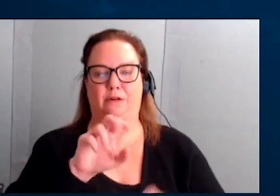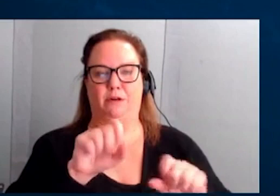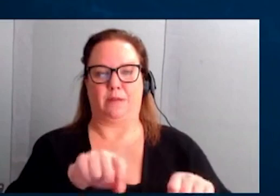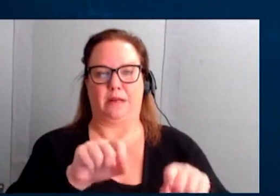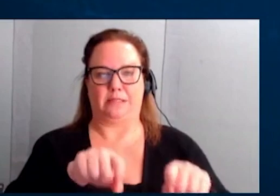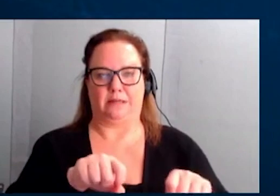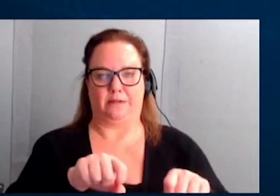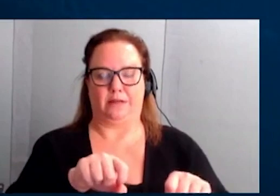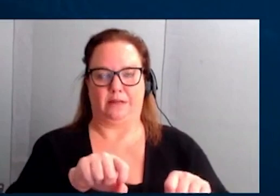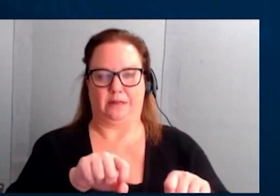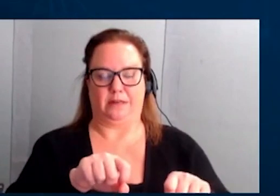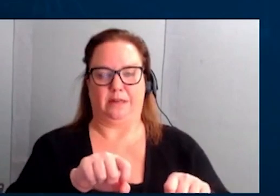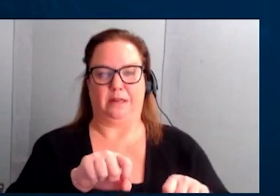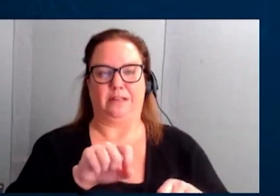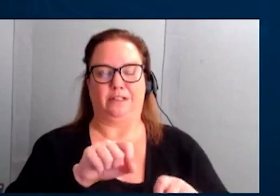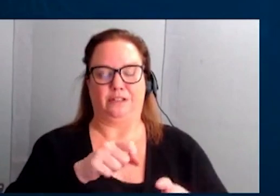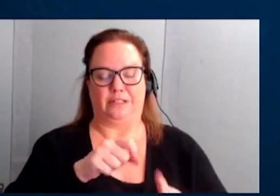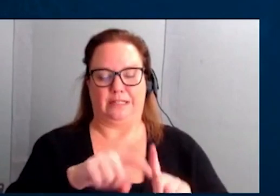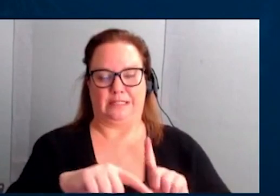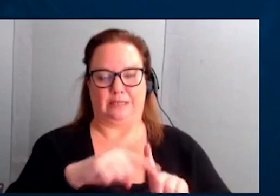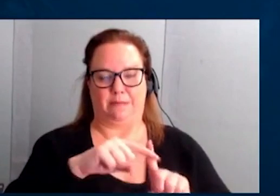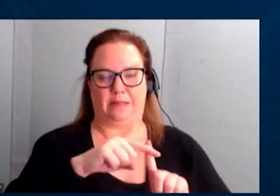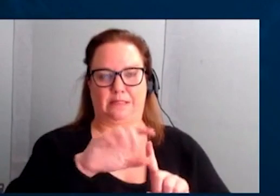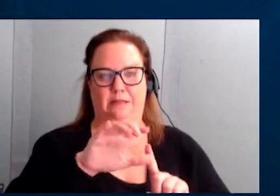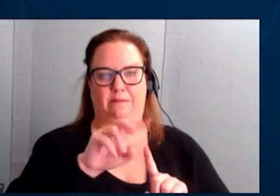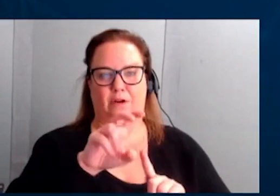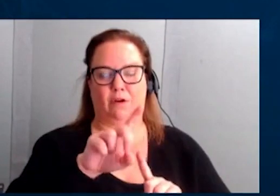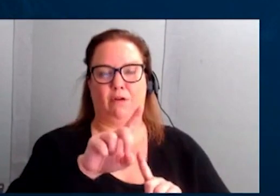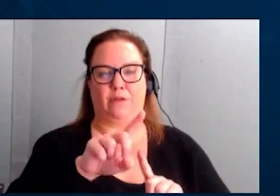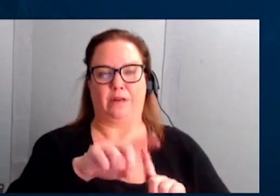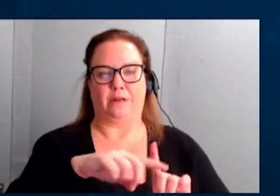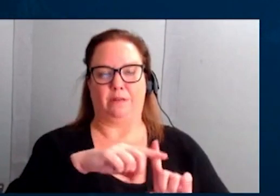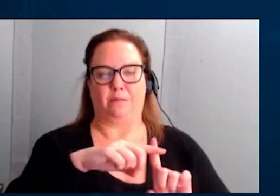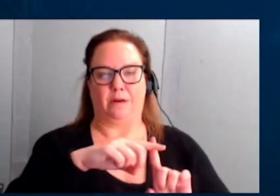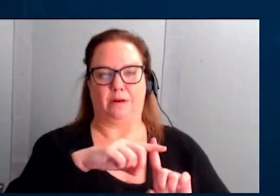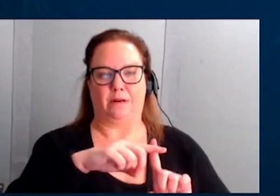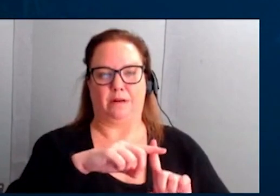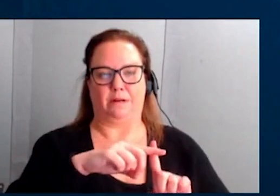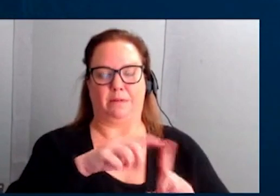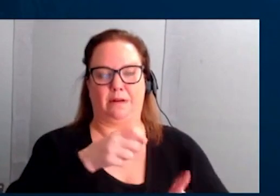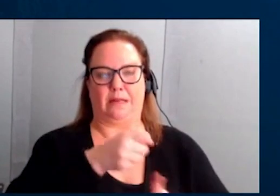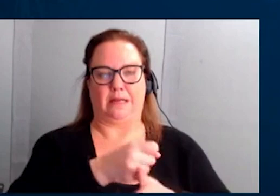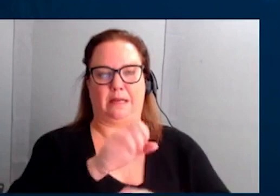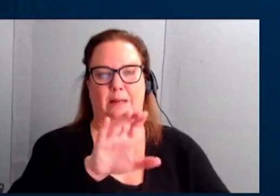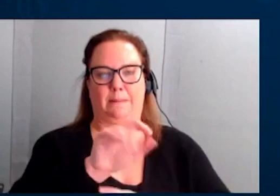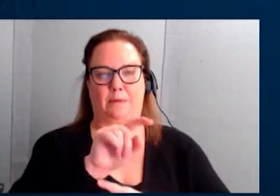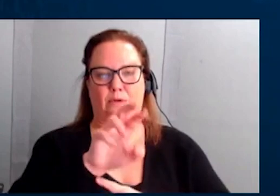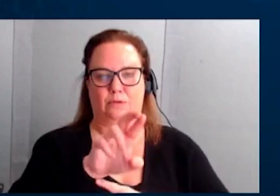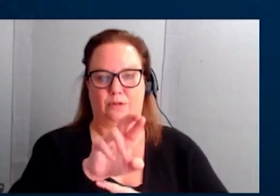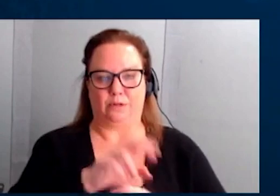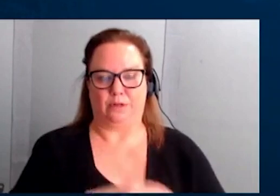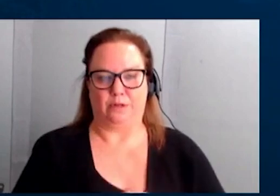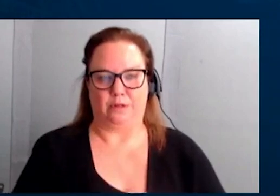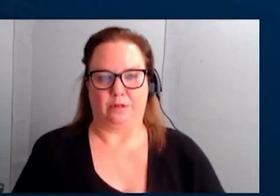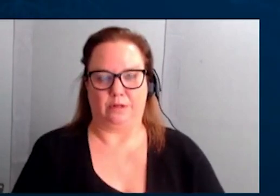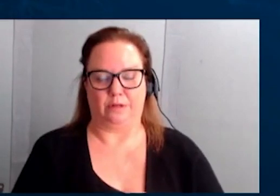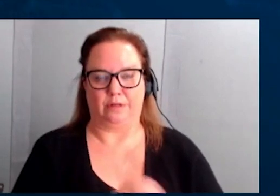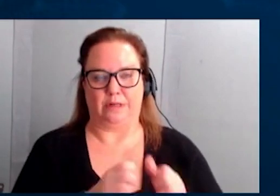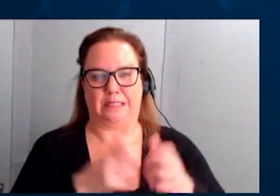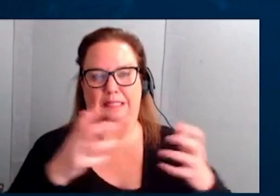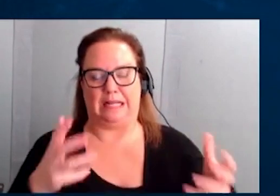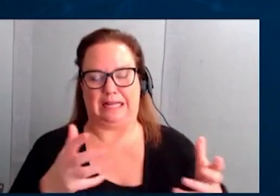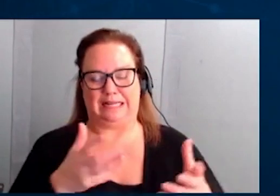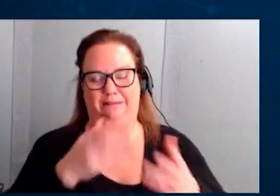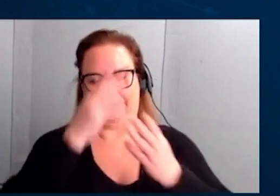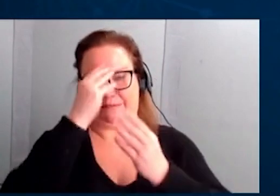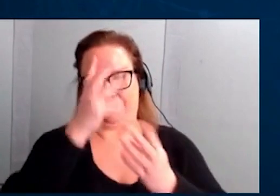positive for COVID 6 weeks pregnant and now is wondering what to do about getting boosted. Lots to unpack there. What